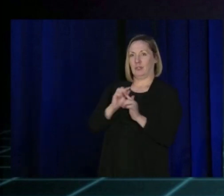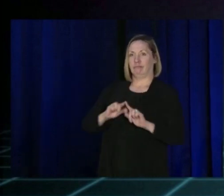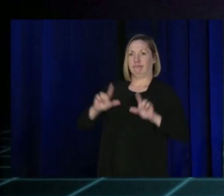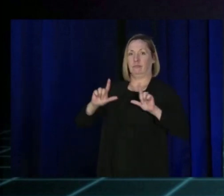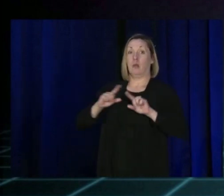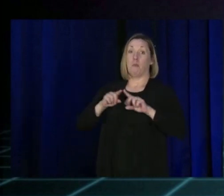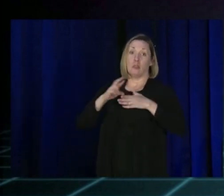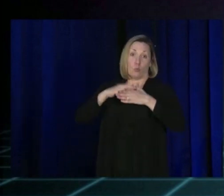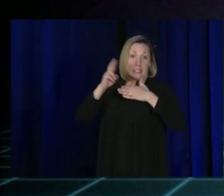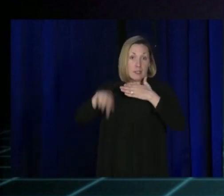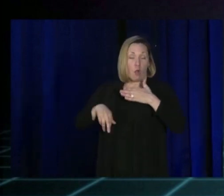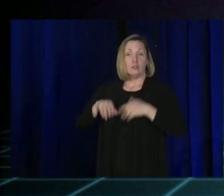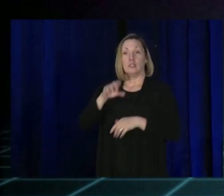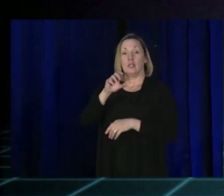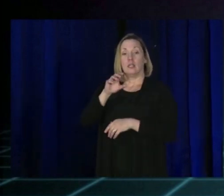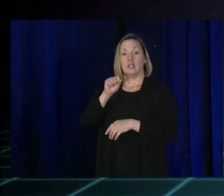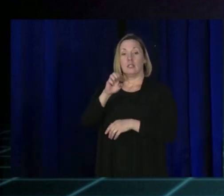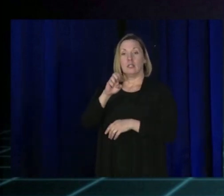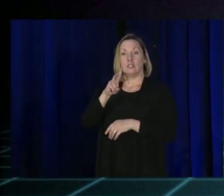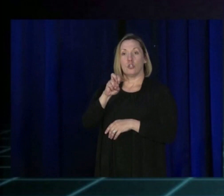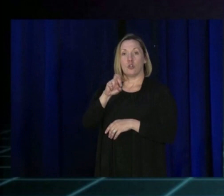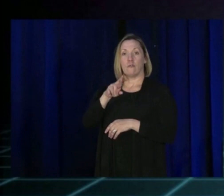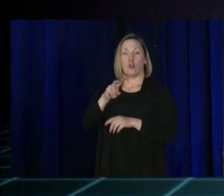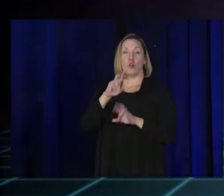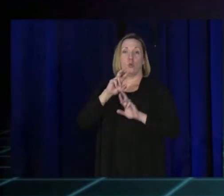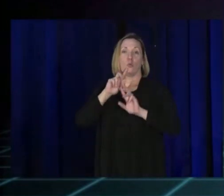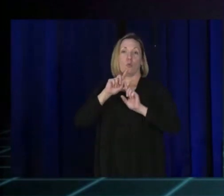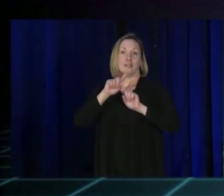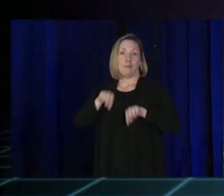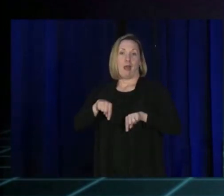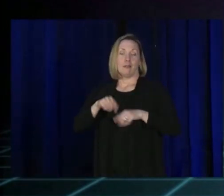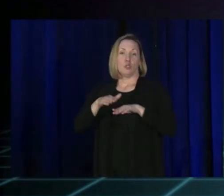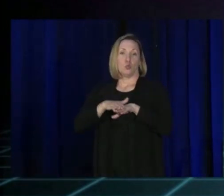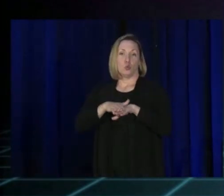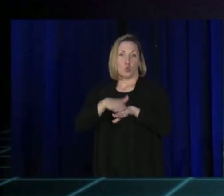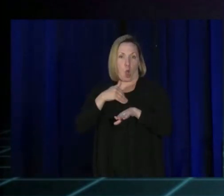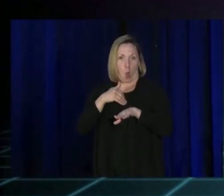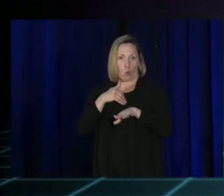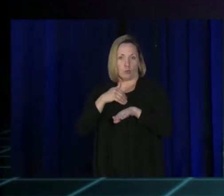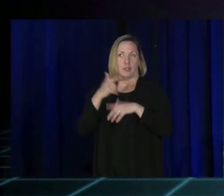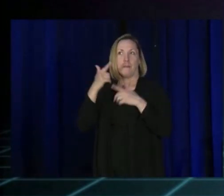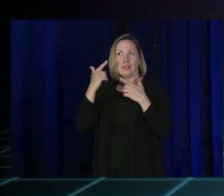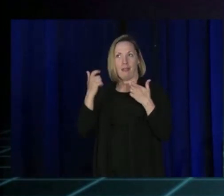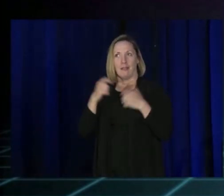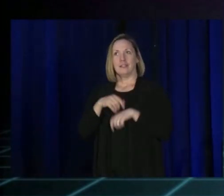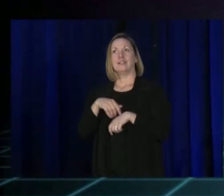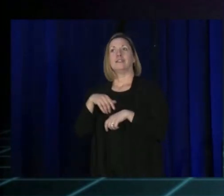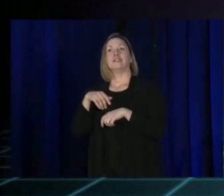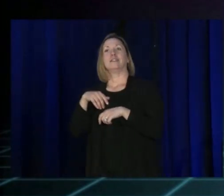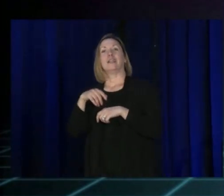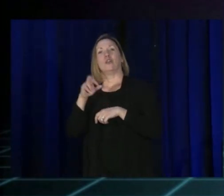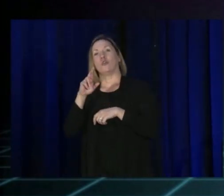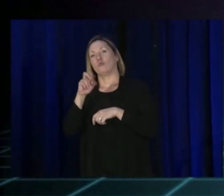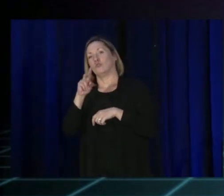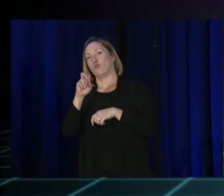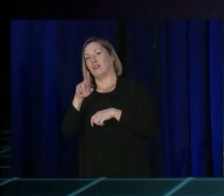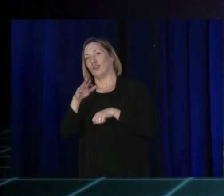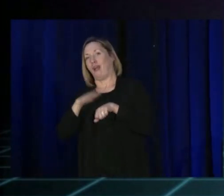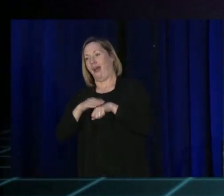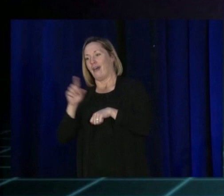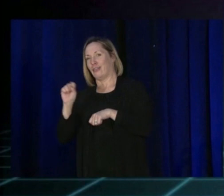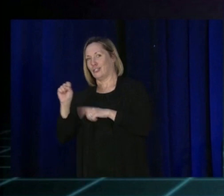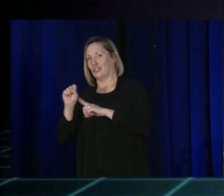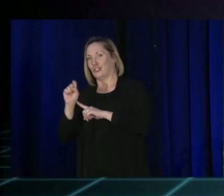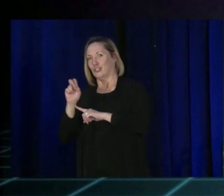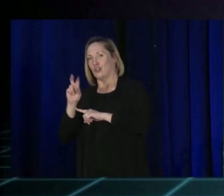the server response is really slow because it was rendered on the server. But then the positive of that is that it's